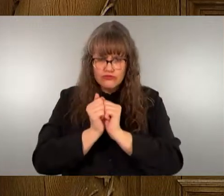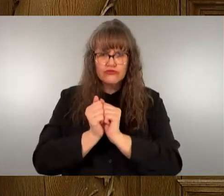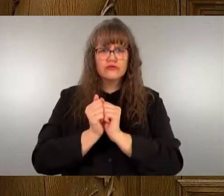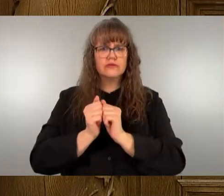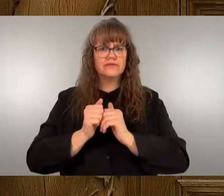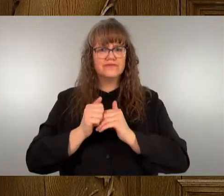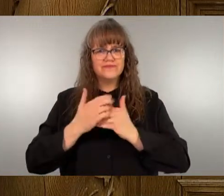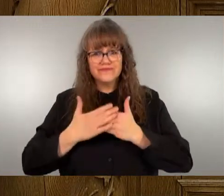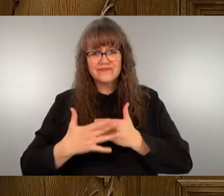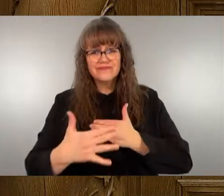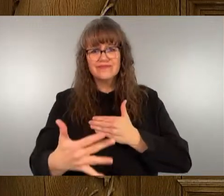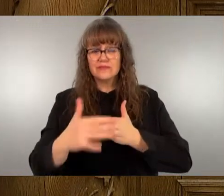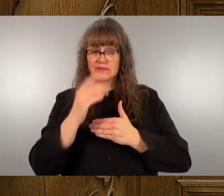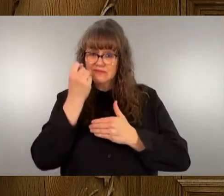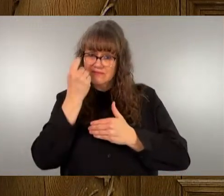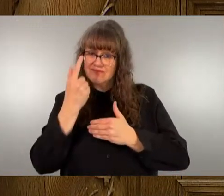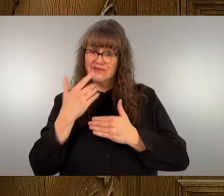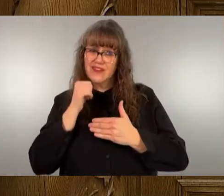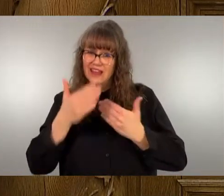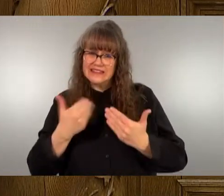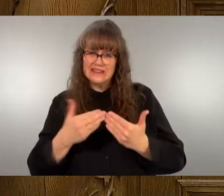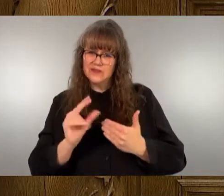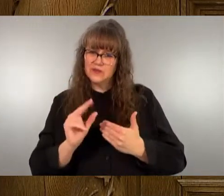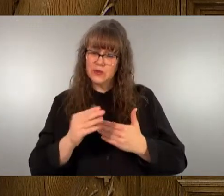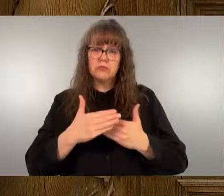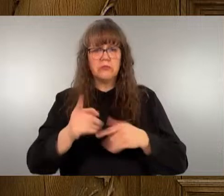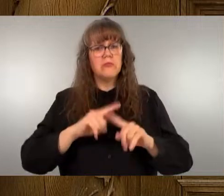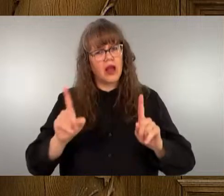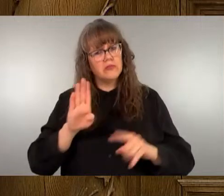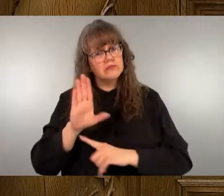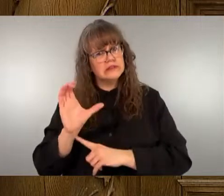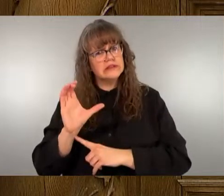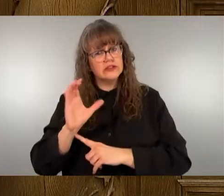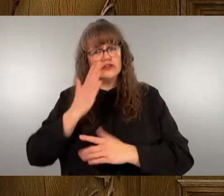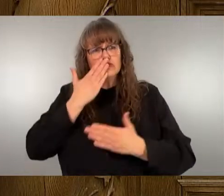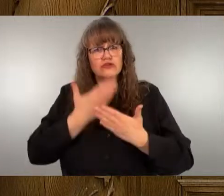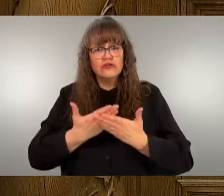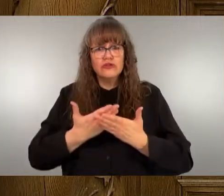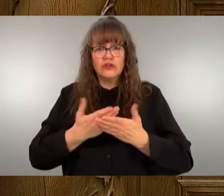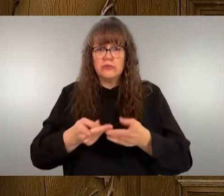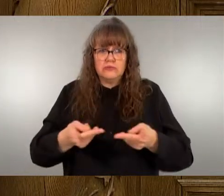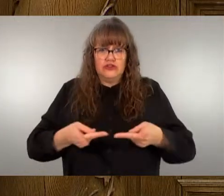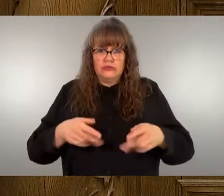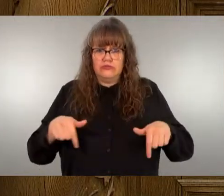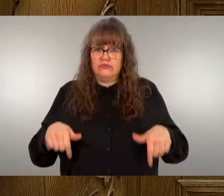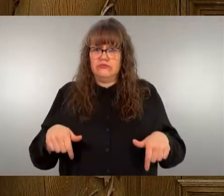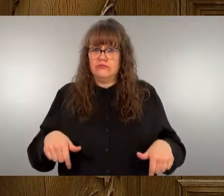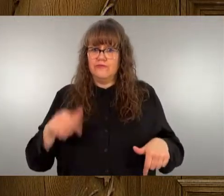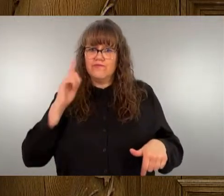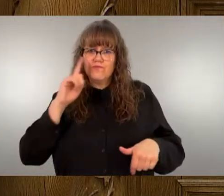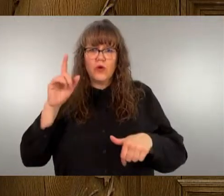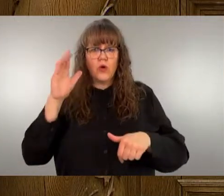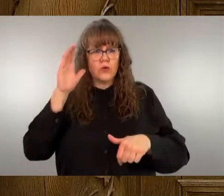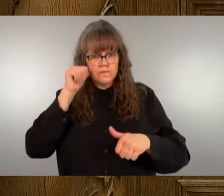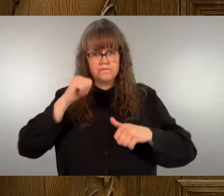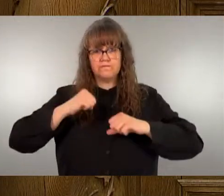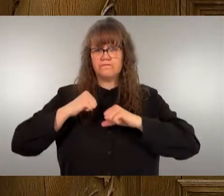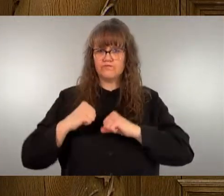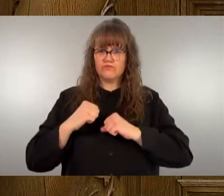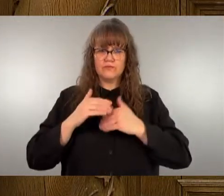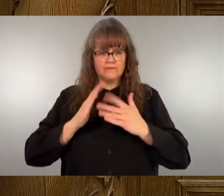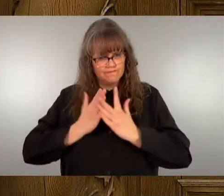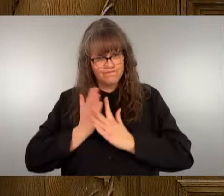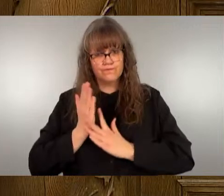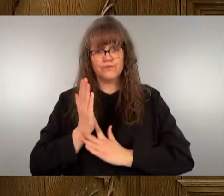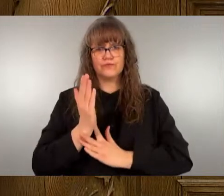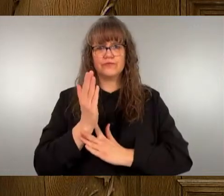the storm and come out the other side stronger than right here in British Columbia. BC is an extraordinary